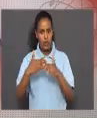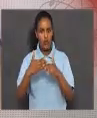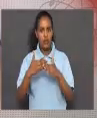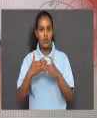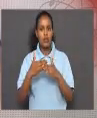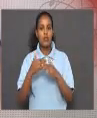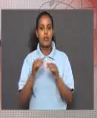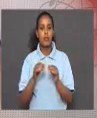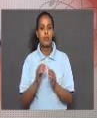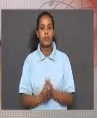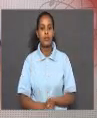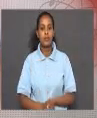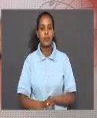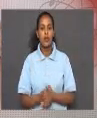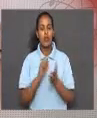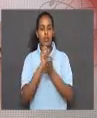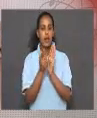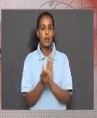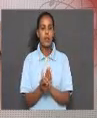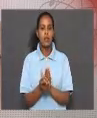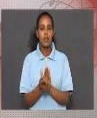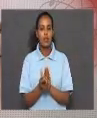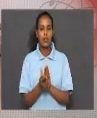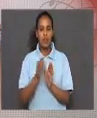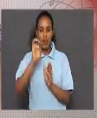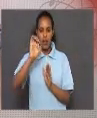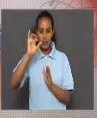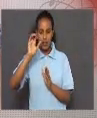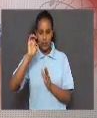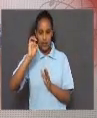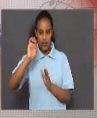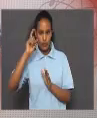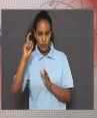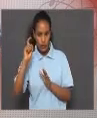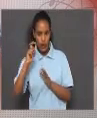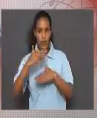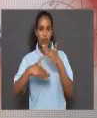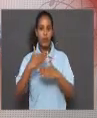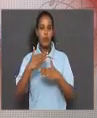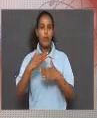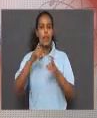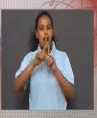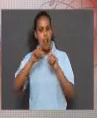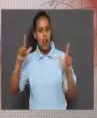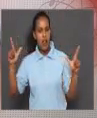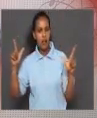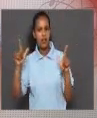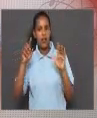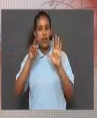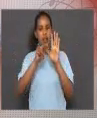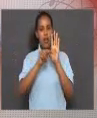is favorable. For example, exothermic processes that have large